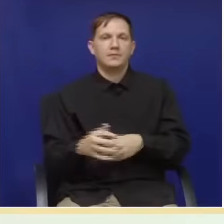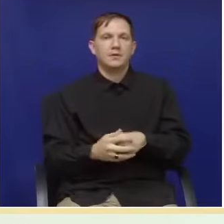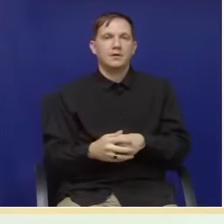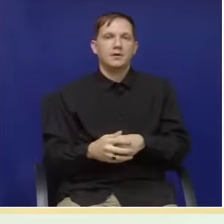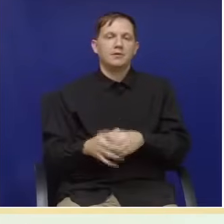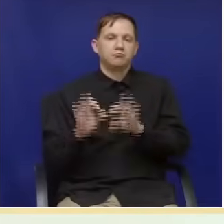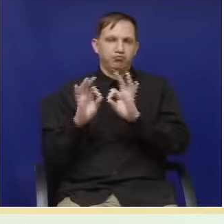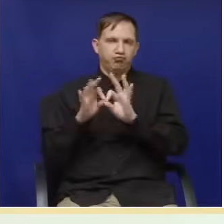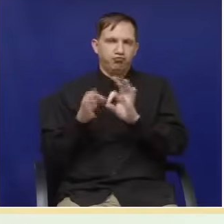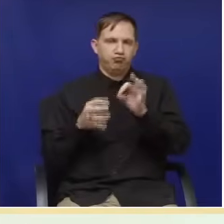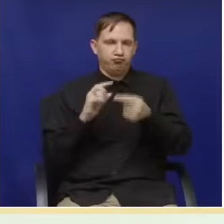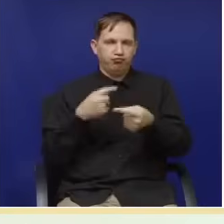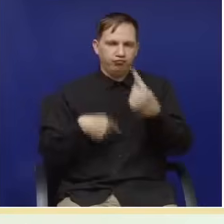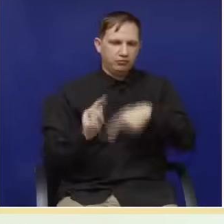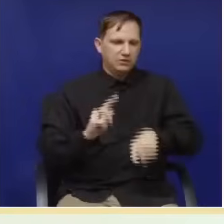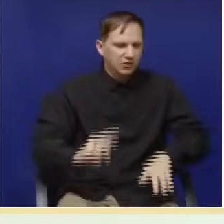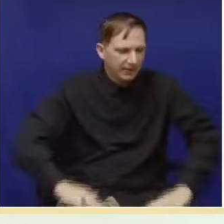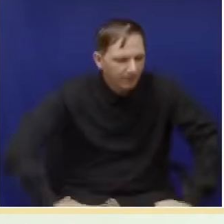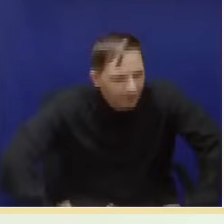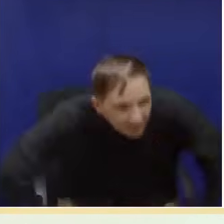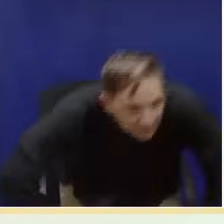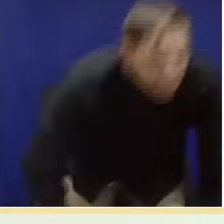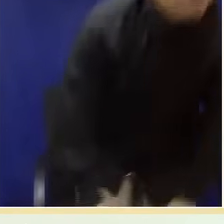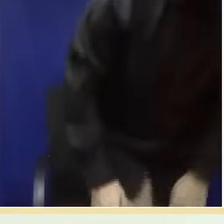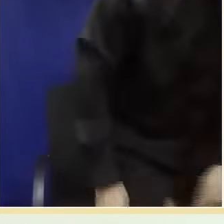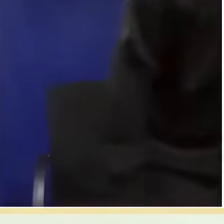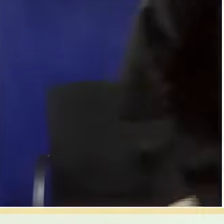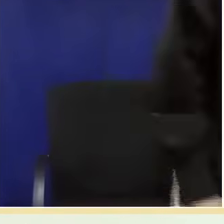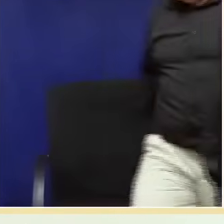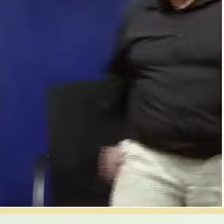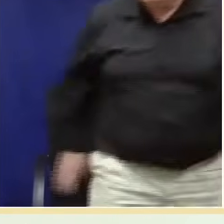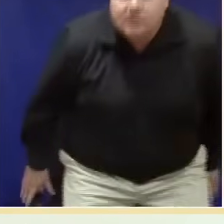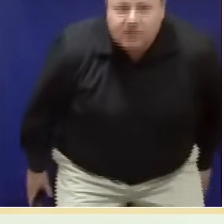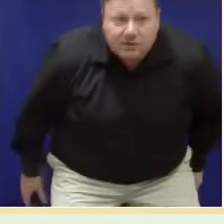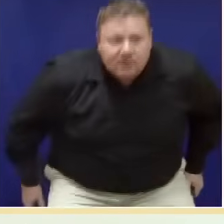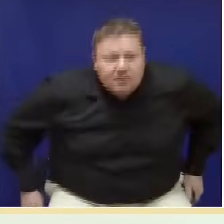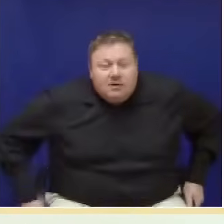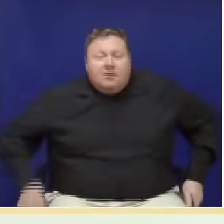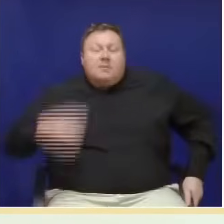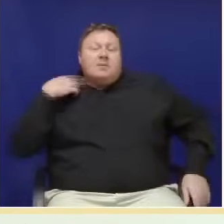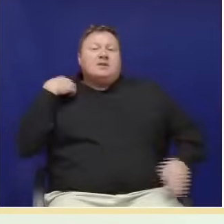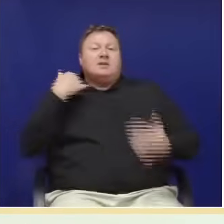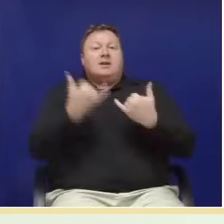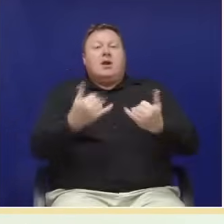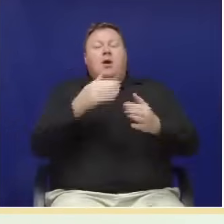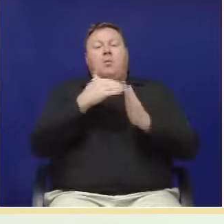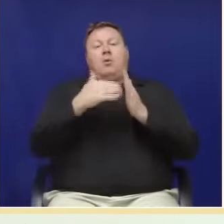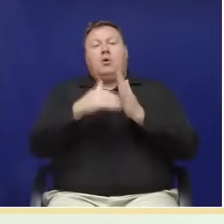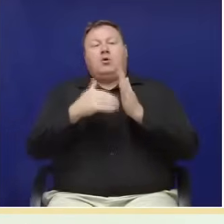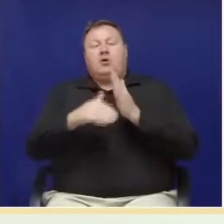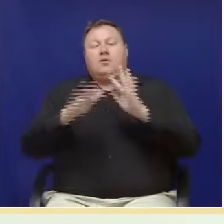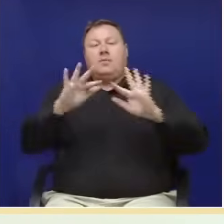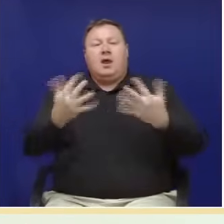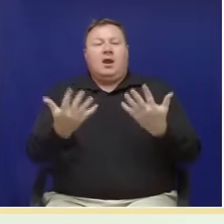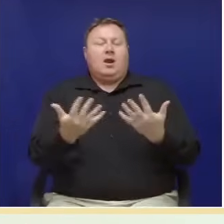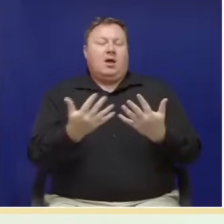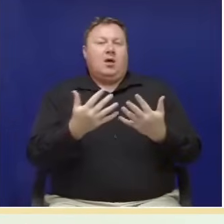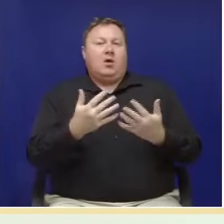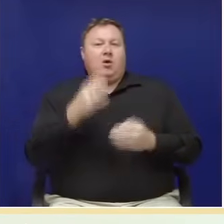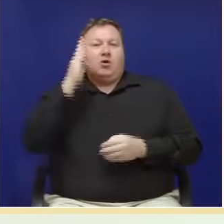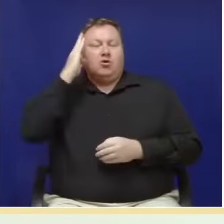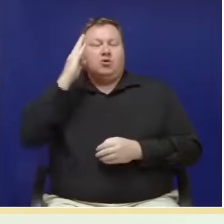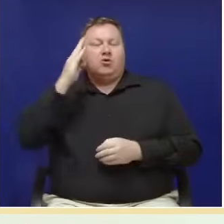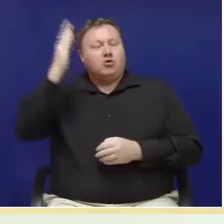Thank you, House Chair. Minister, while the current programs have largely accommodated graduates of